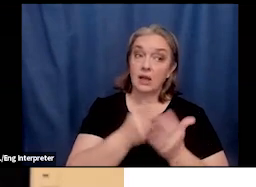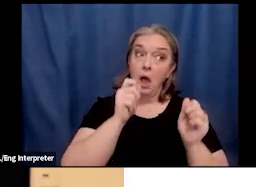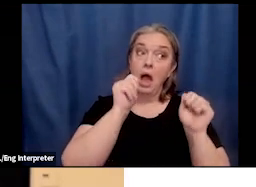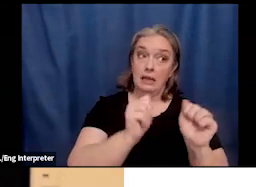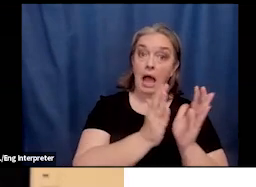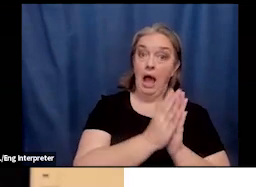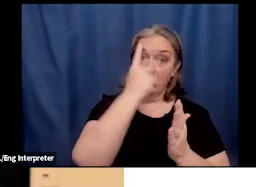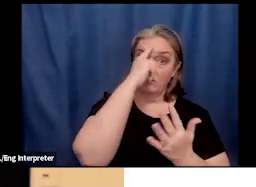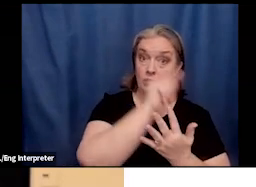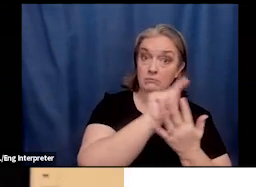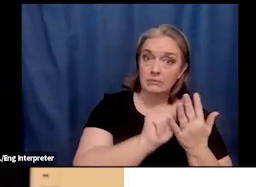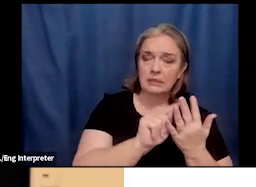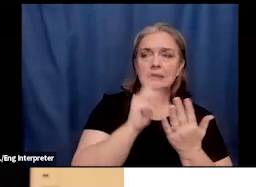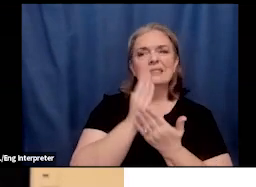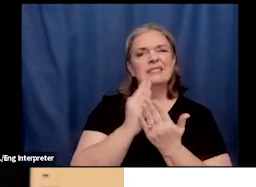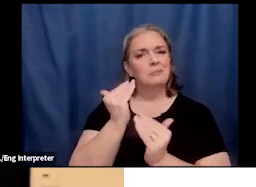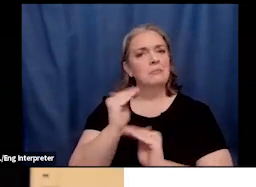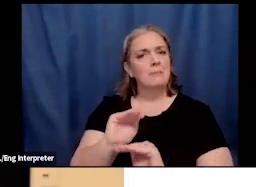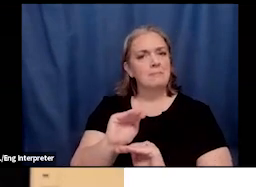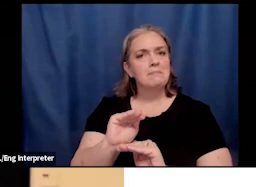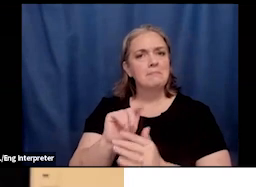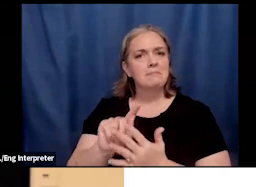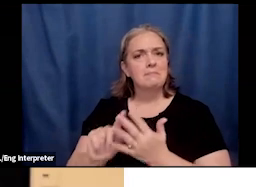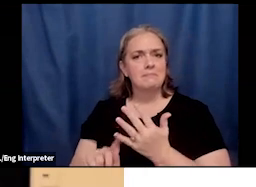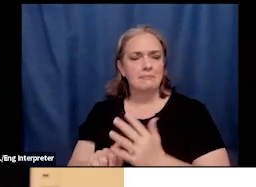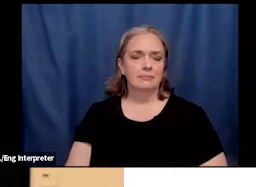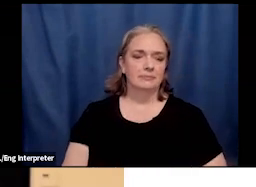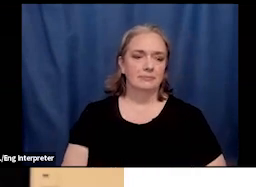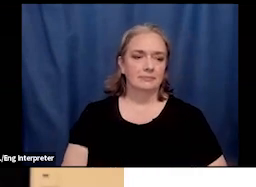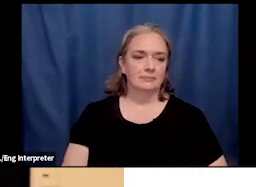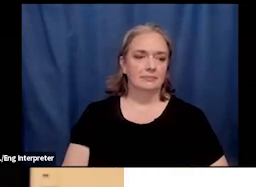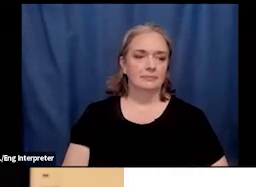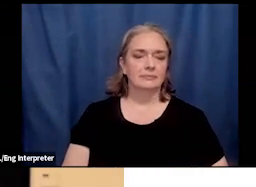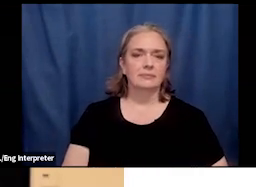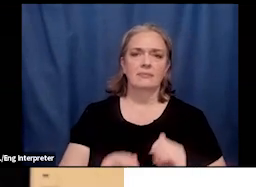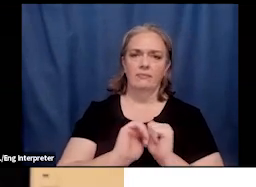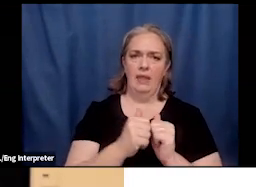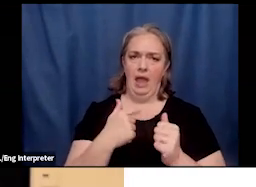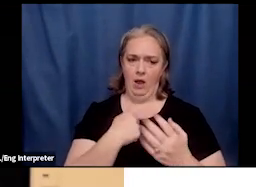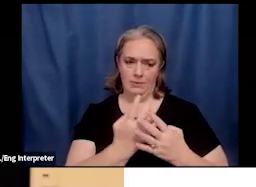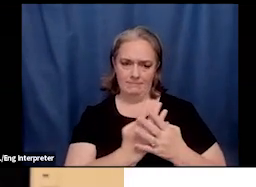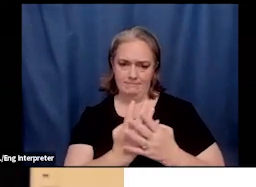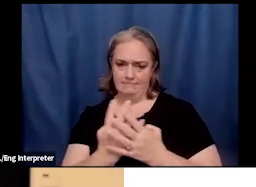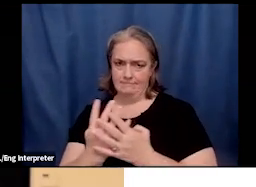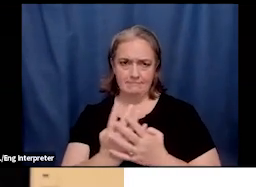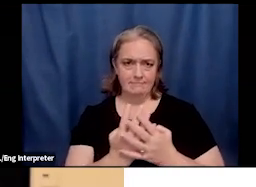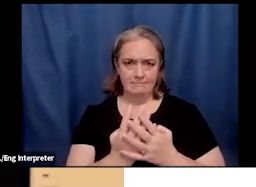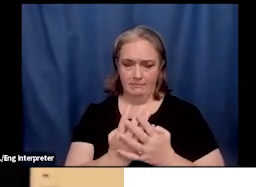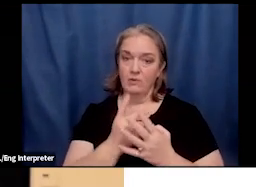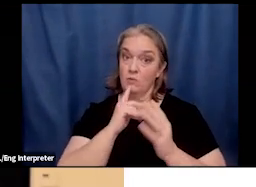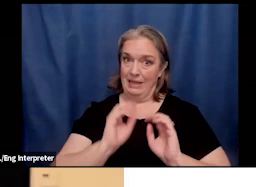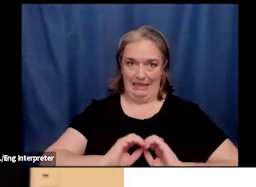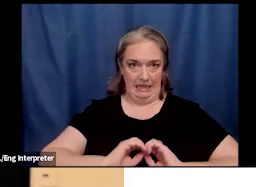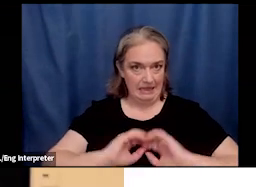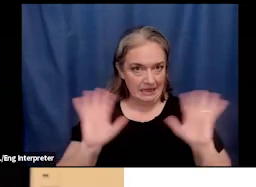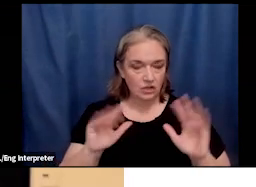for, and what are some restrictions to funding. I want to make sure that evaluation criteria is really clear. How are you being